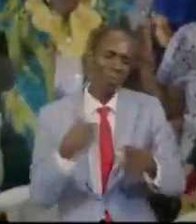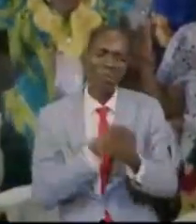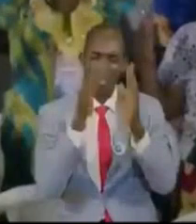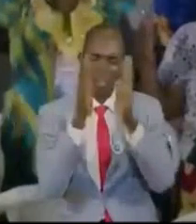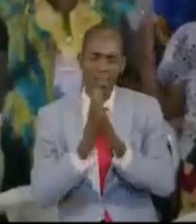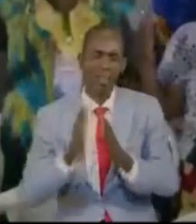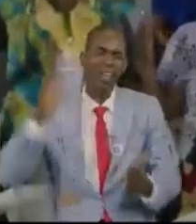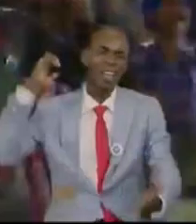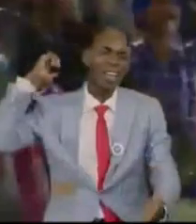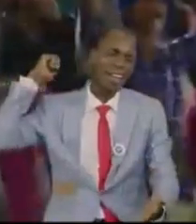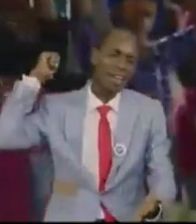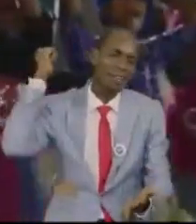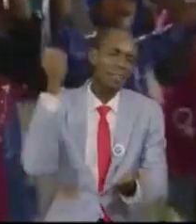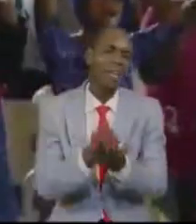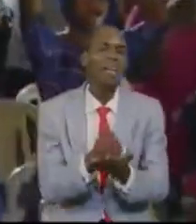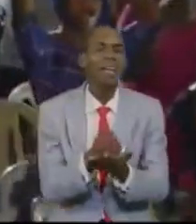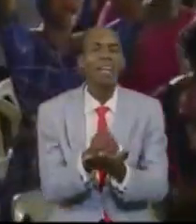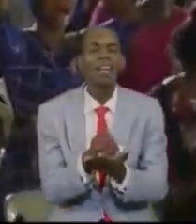pray.